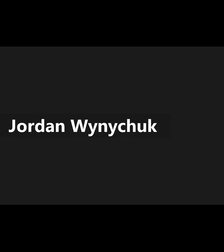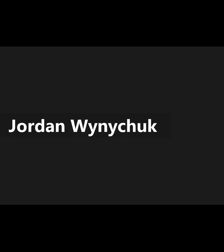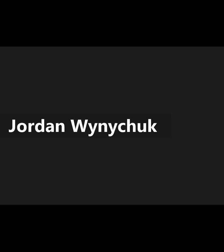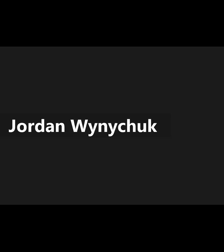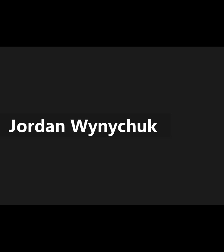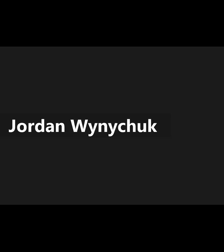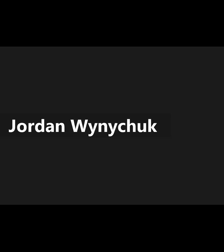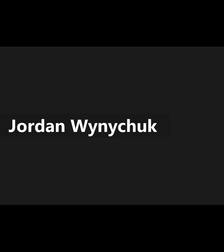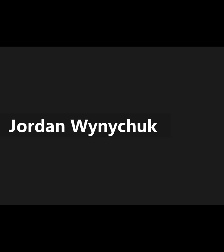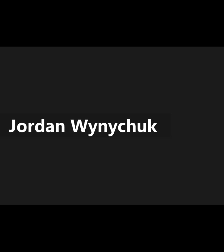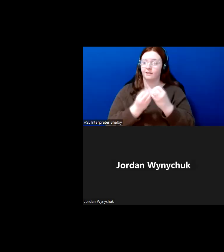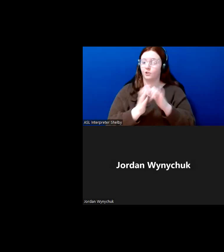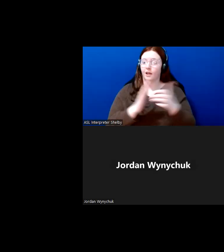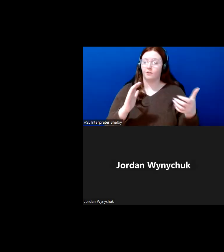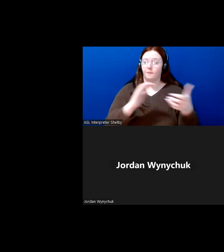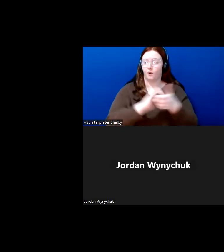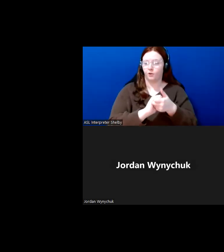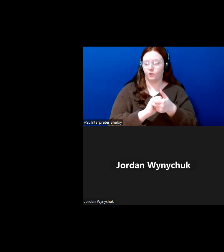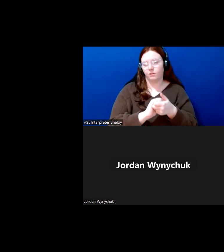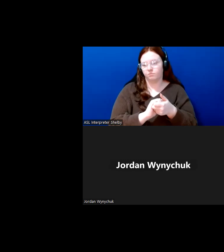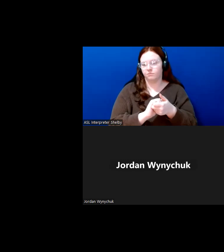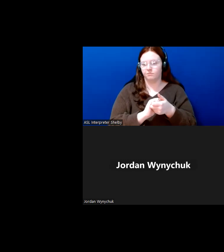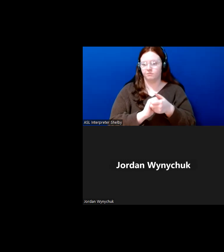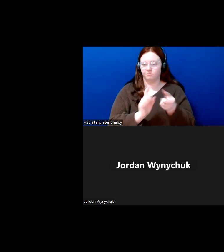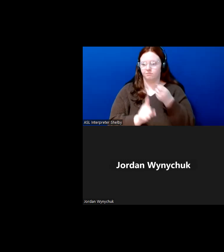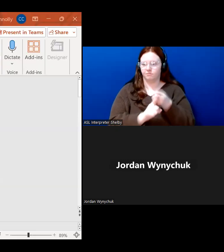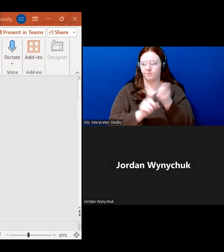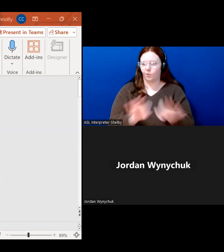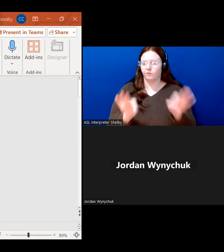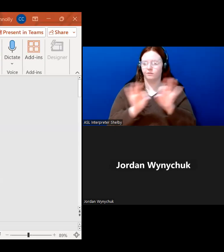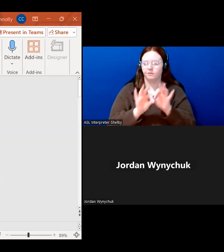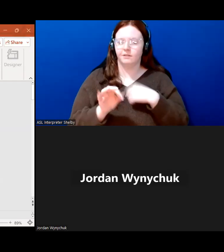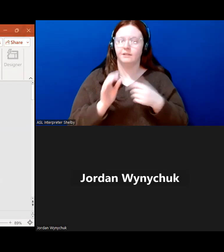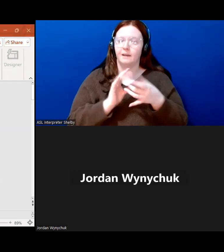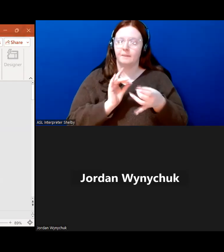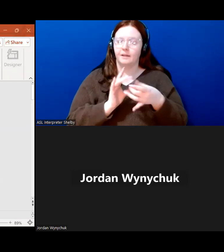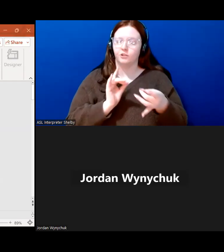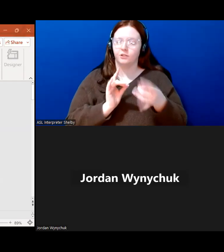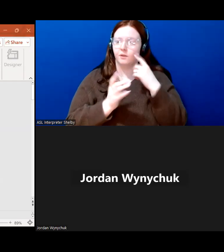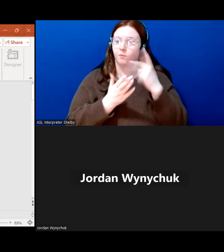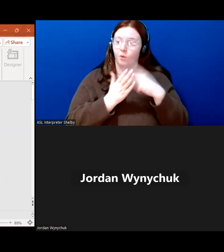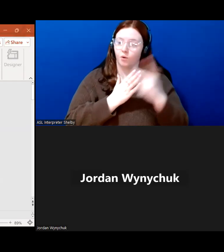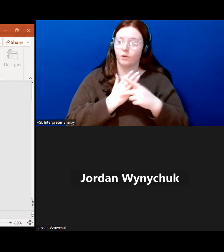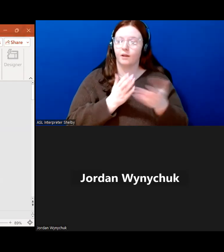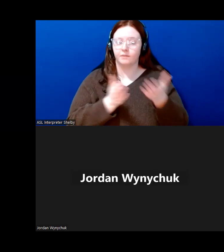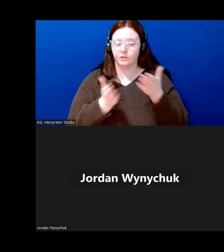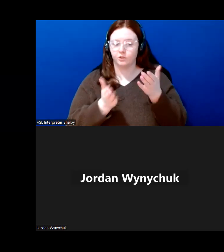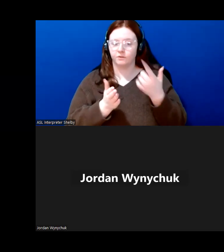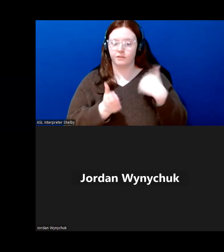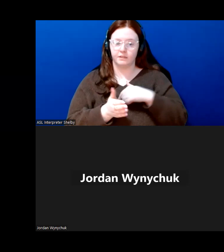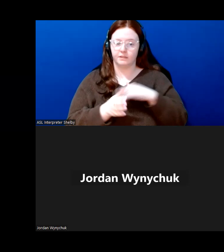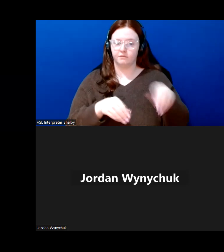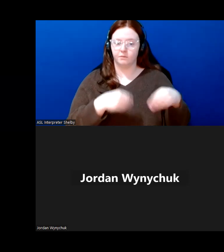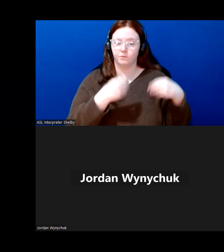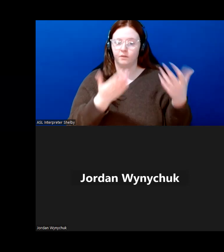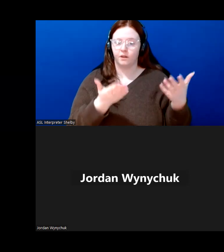looking for ways to partner is a huge one, as I mentioned. When it comes to the programs and services that we offer, we're able to do